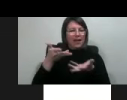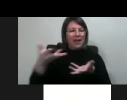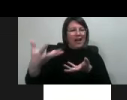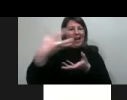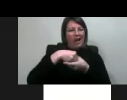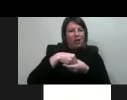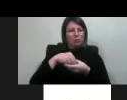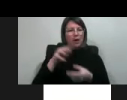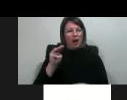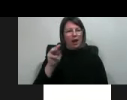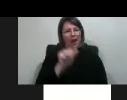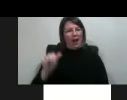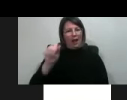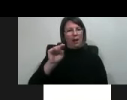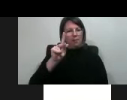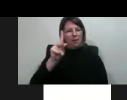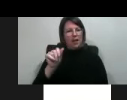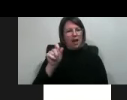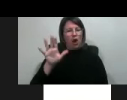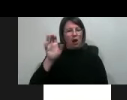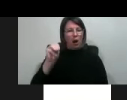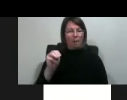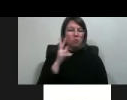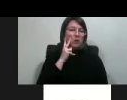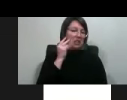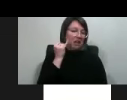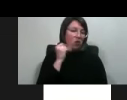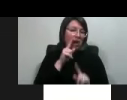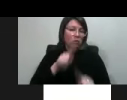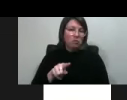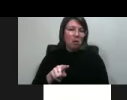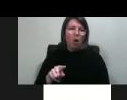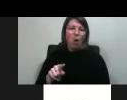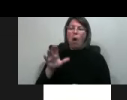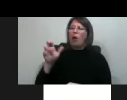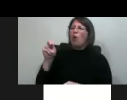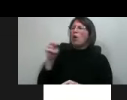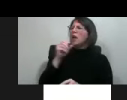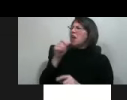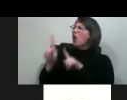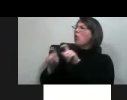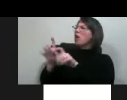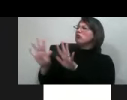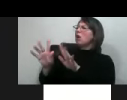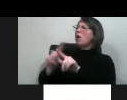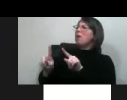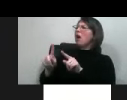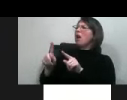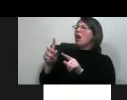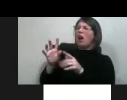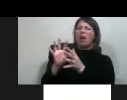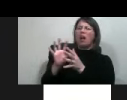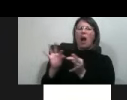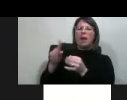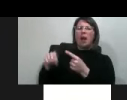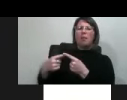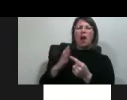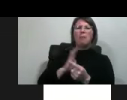ahead and ask a question and see if we can answer it now. Well, it's not a question. It's a comment about what's my experience with the service change